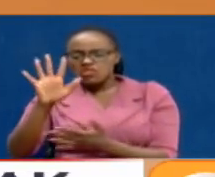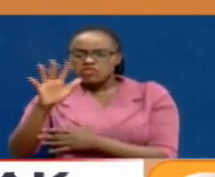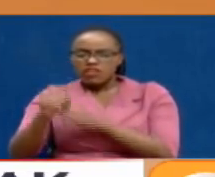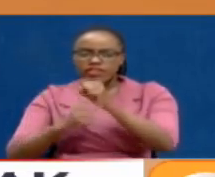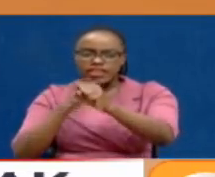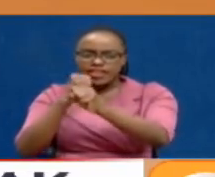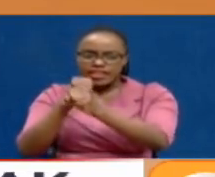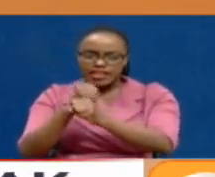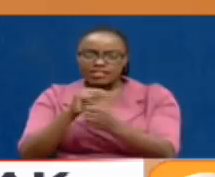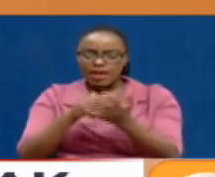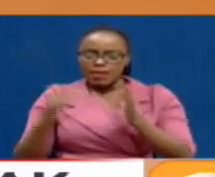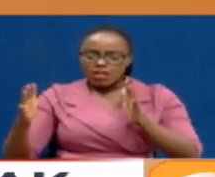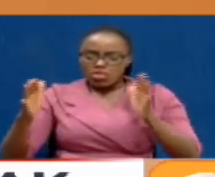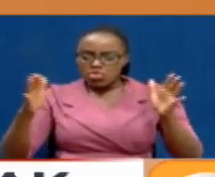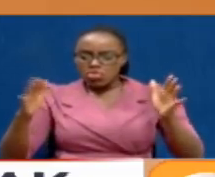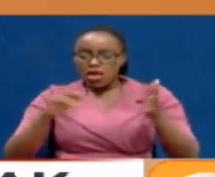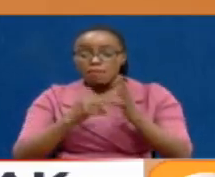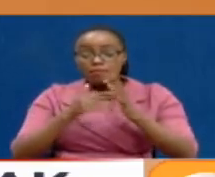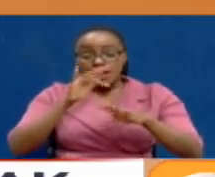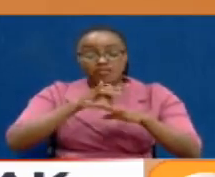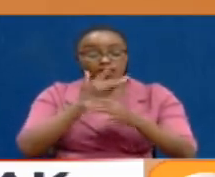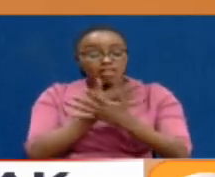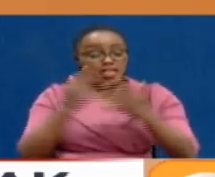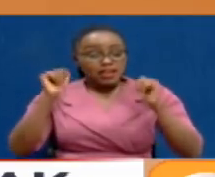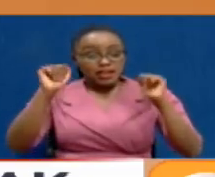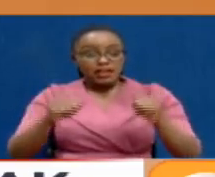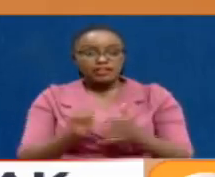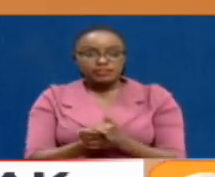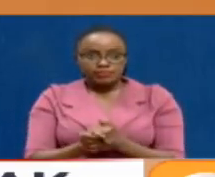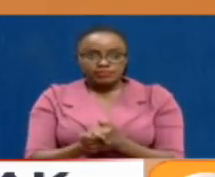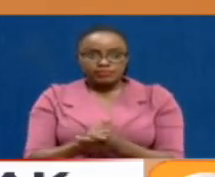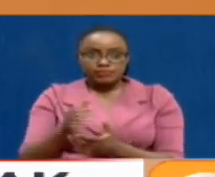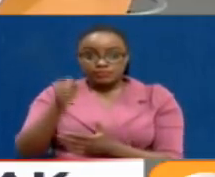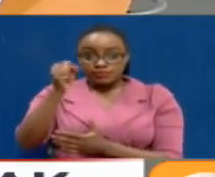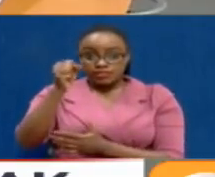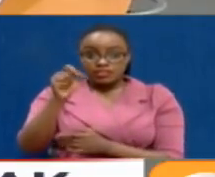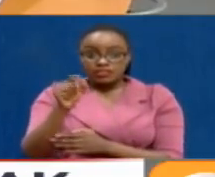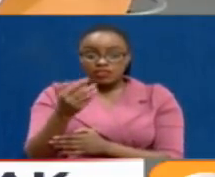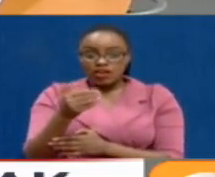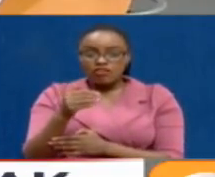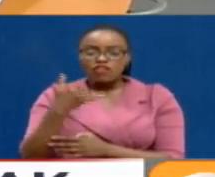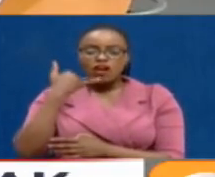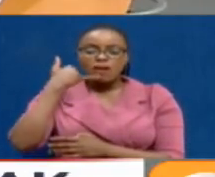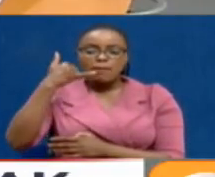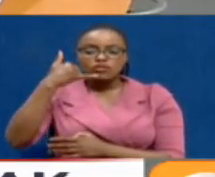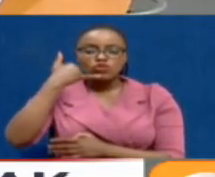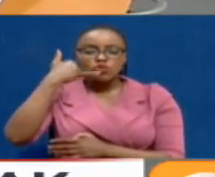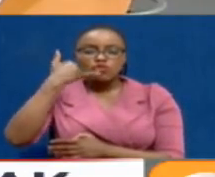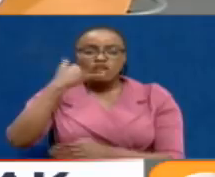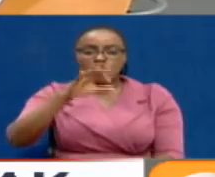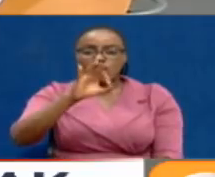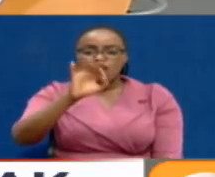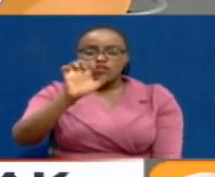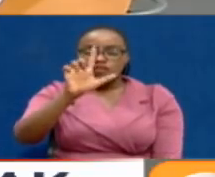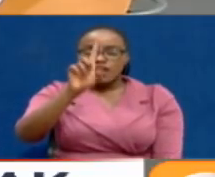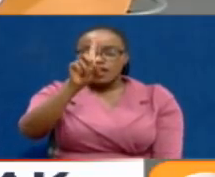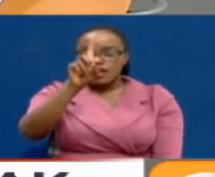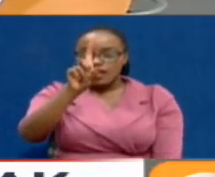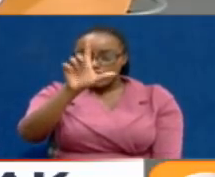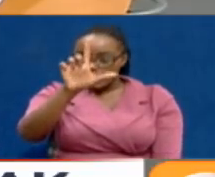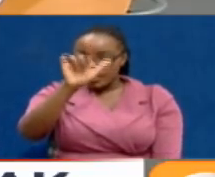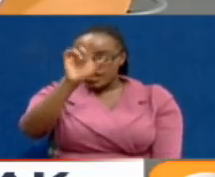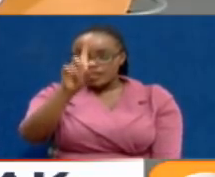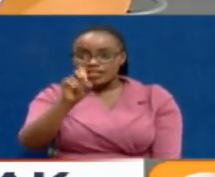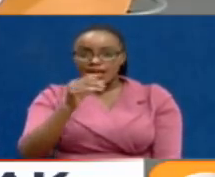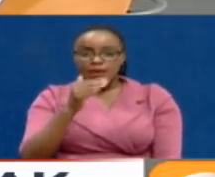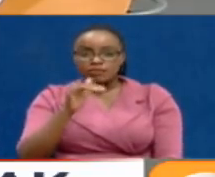years, quite a number of them. So it can really affect anyone. Hold that thought for a bit, Dr. Masika, I'm coming to you. We have a caller online, Felix Omondi from Komarok. Felix,